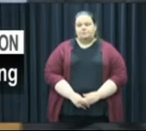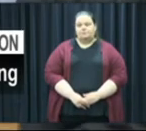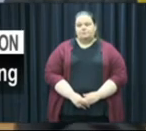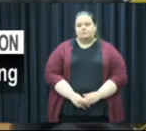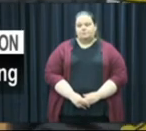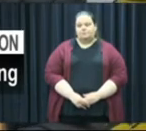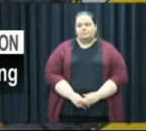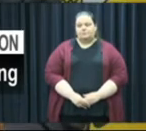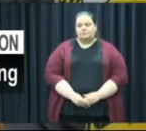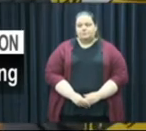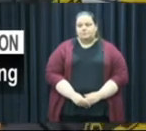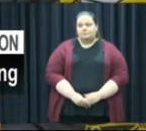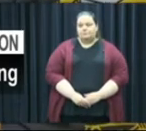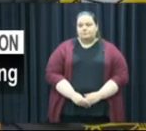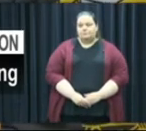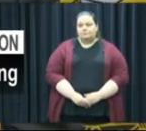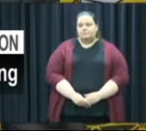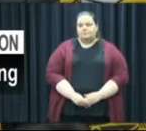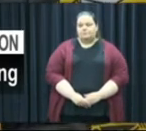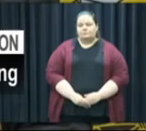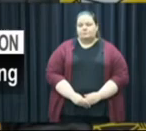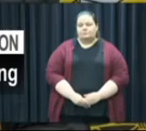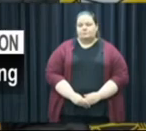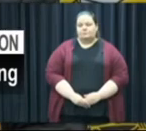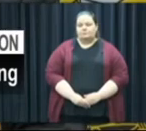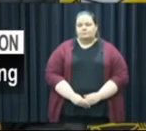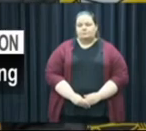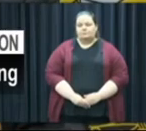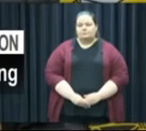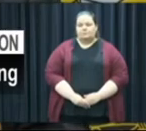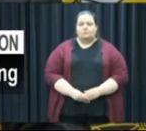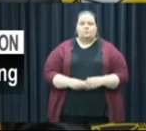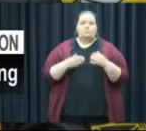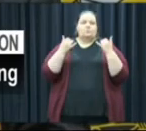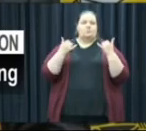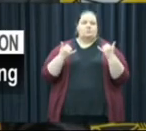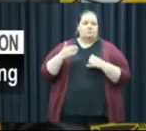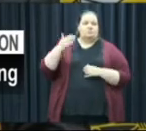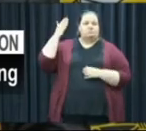Voilà la fin de notre mise à jour. Merci beaucoup tout le monde.